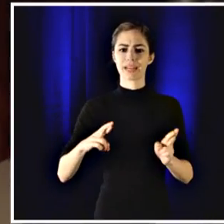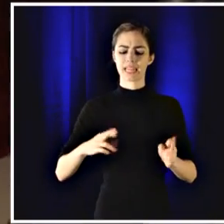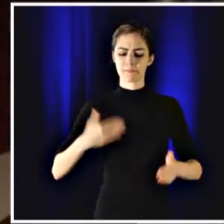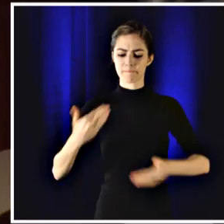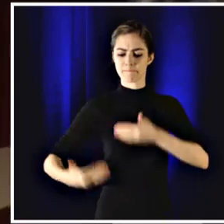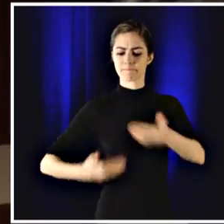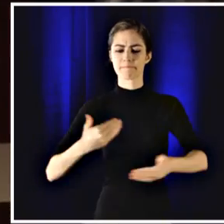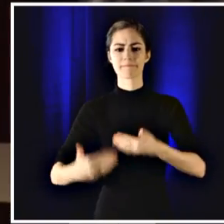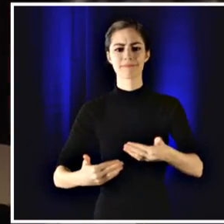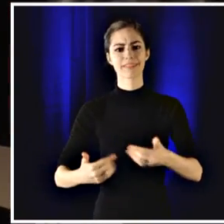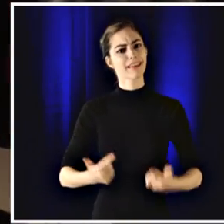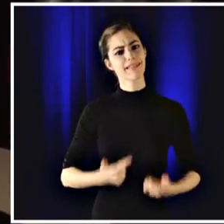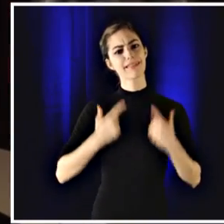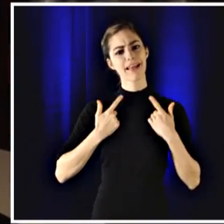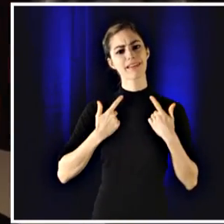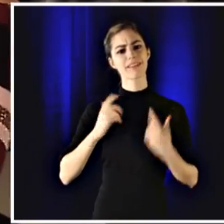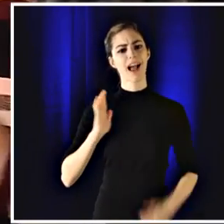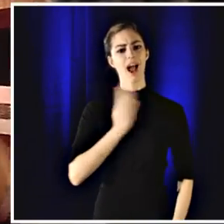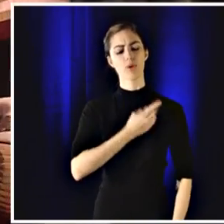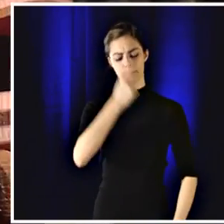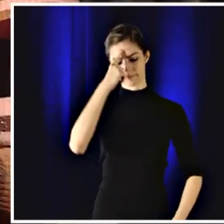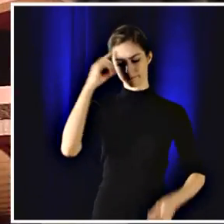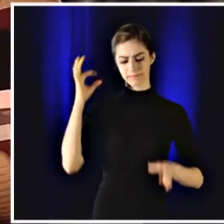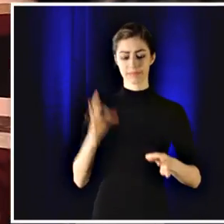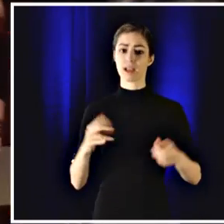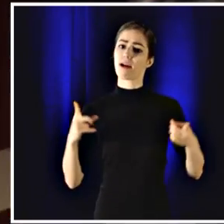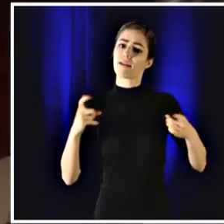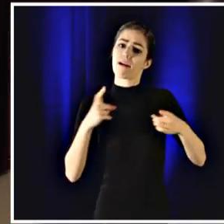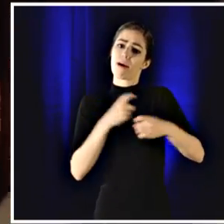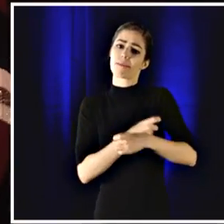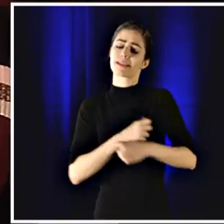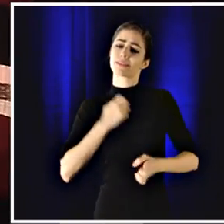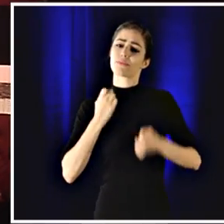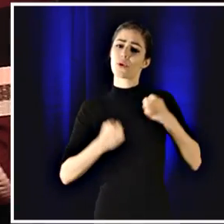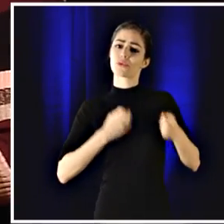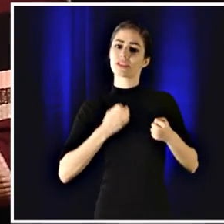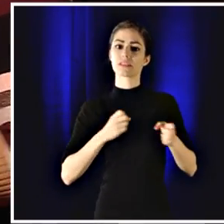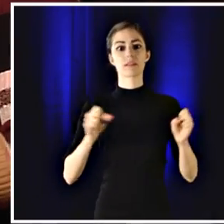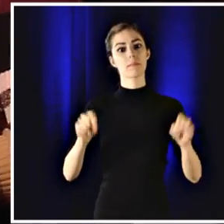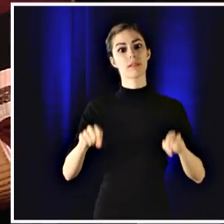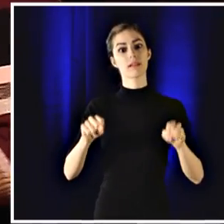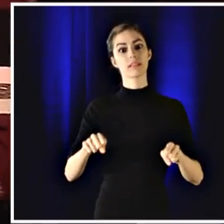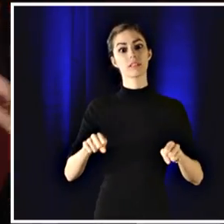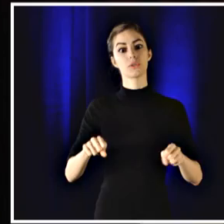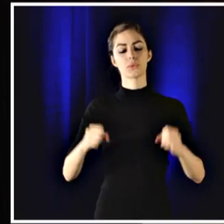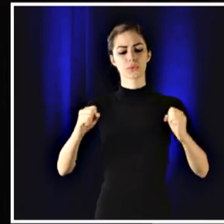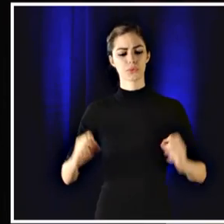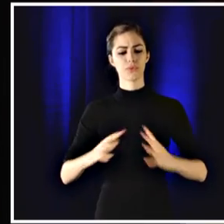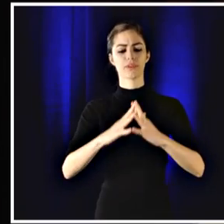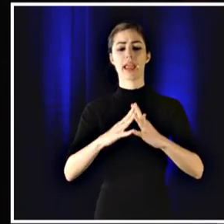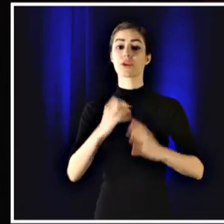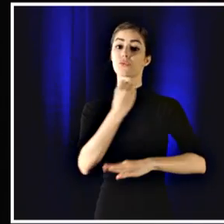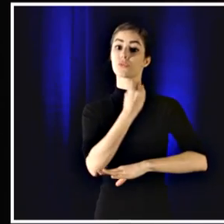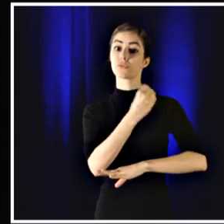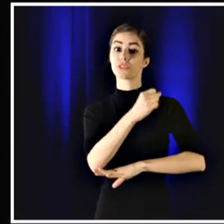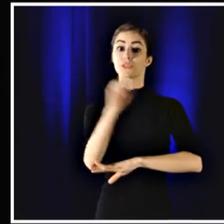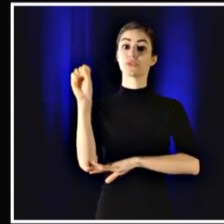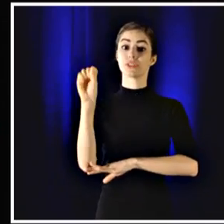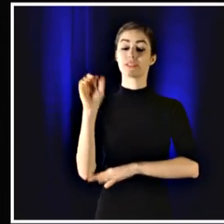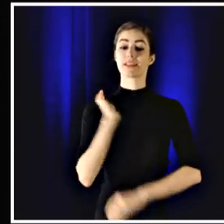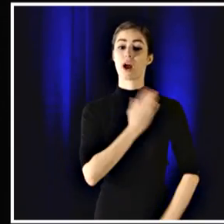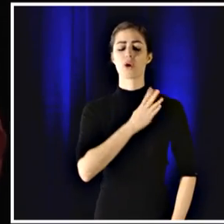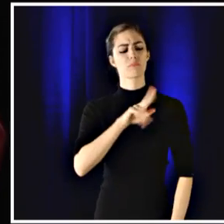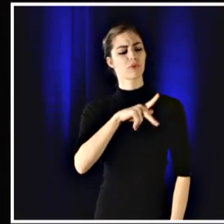our complex emotions and resoluteness as fellow human beings to create revolutions within our personal lives that